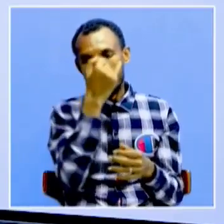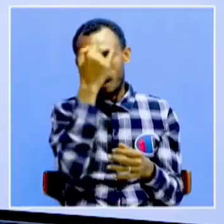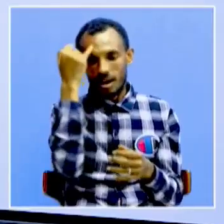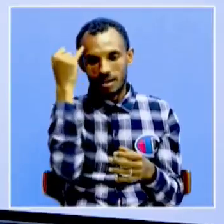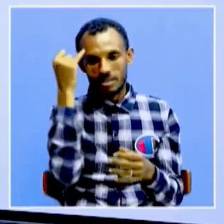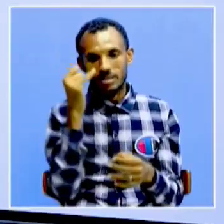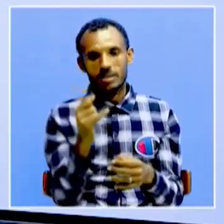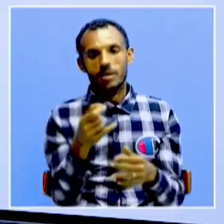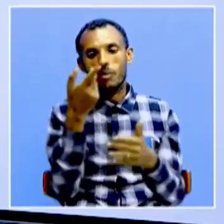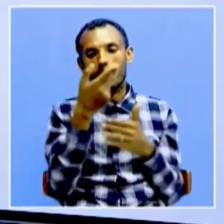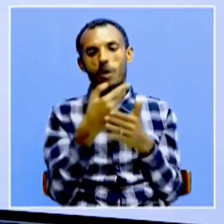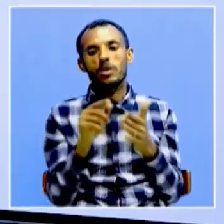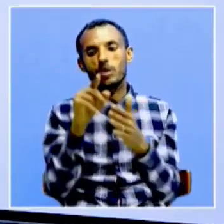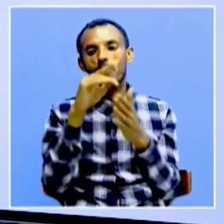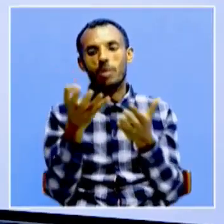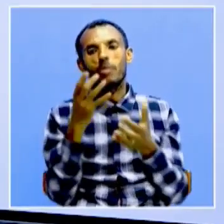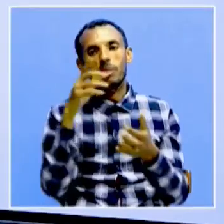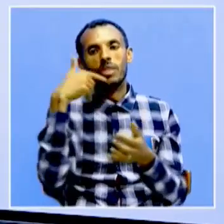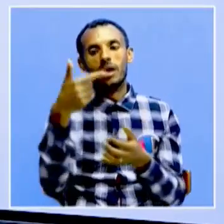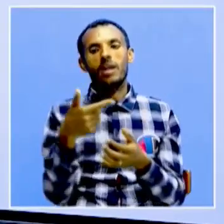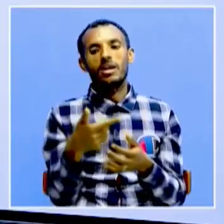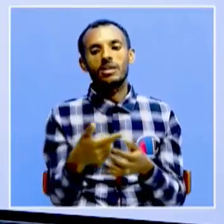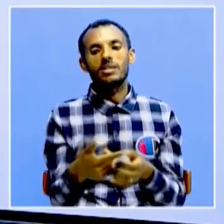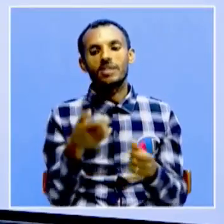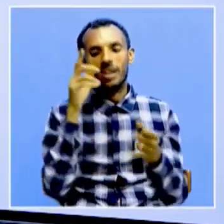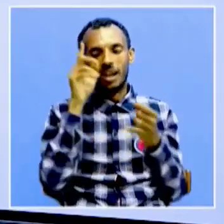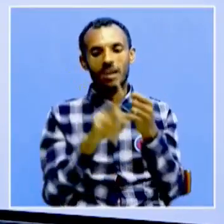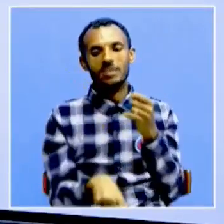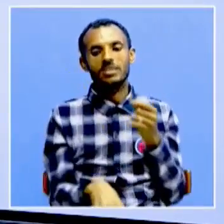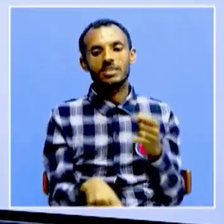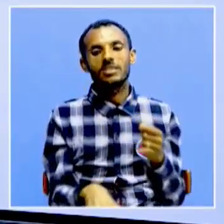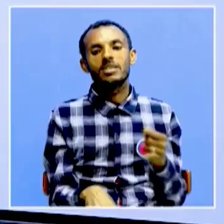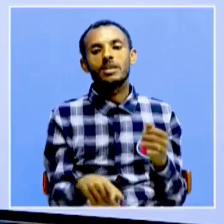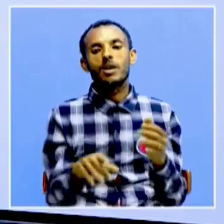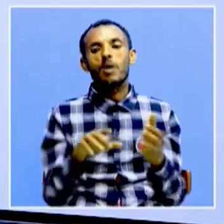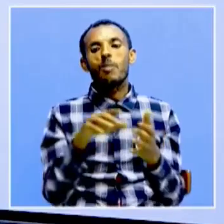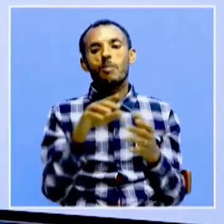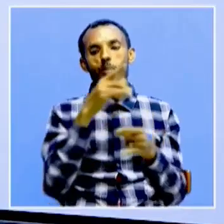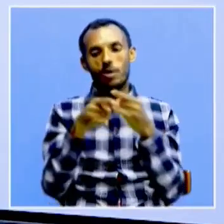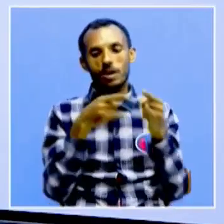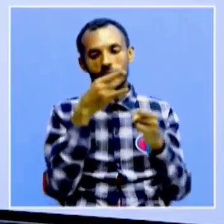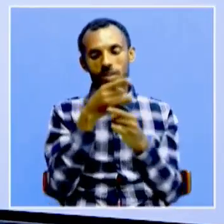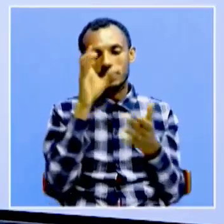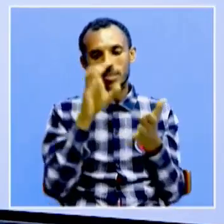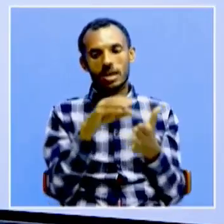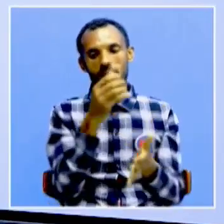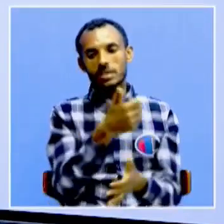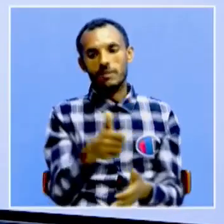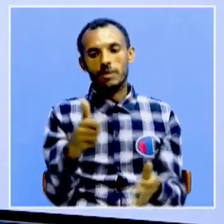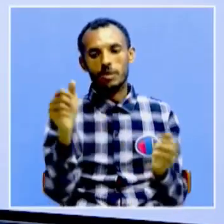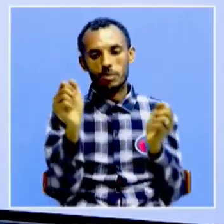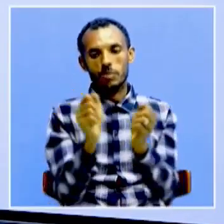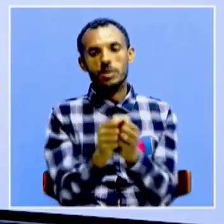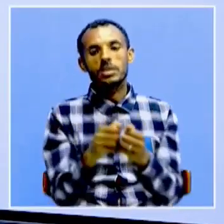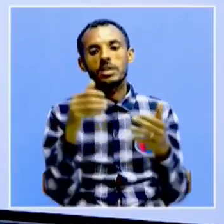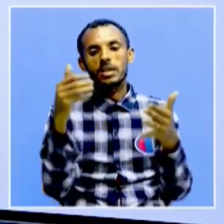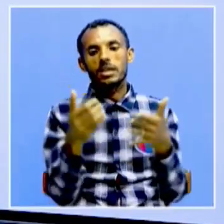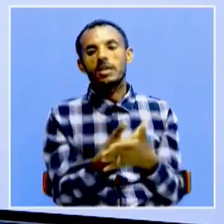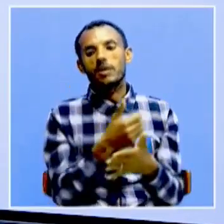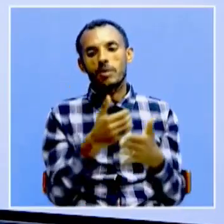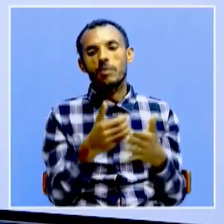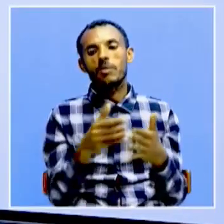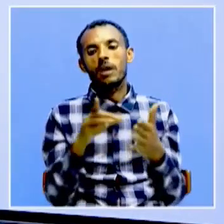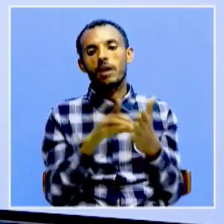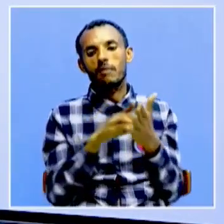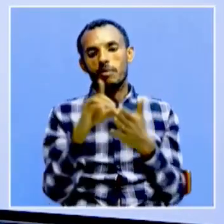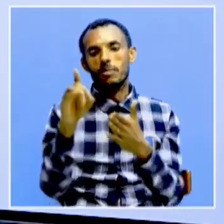Yeah? Whatever you want to tell. Then at last, the modern city, Addis Ababa. Yeah? With the new corridor development, with